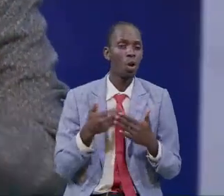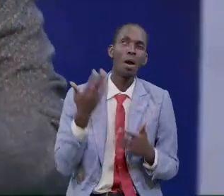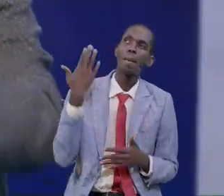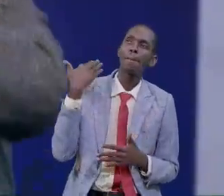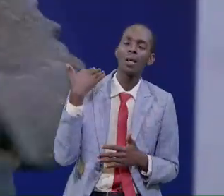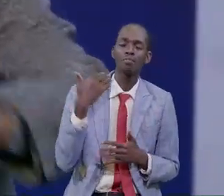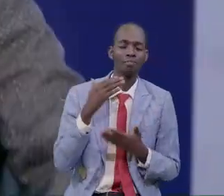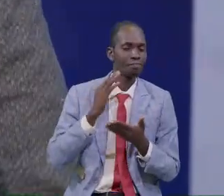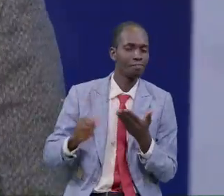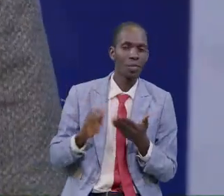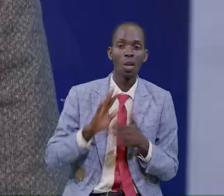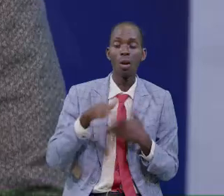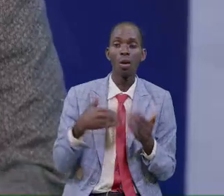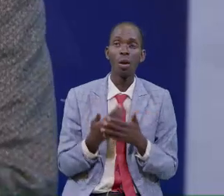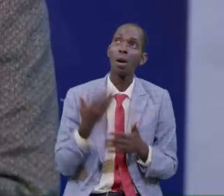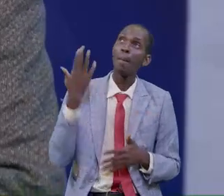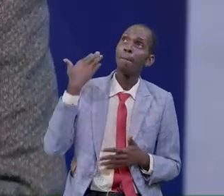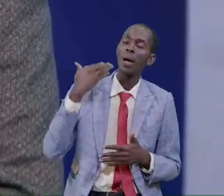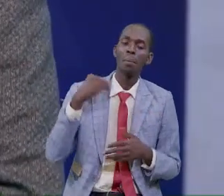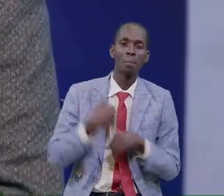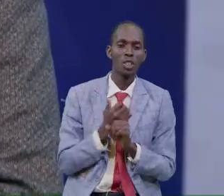your past renewed.